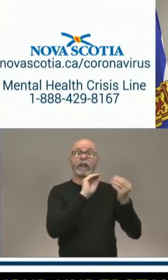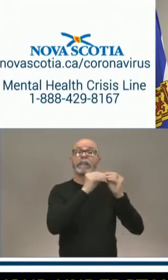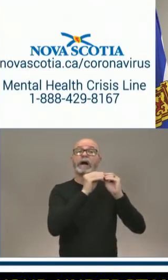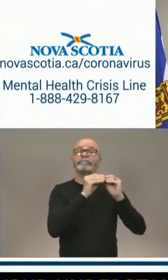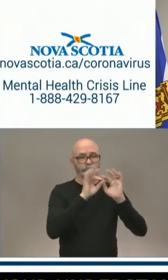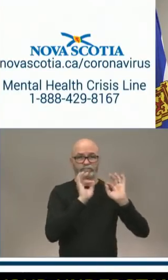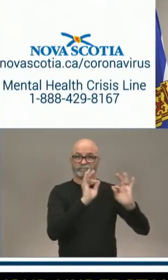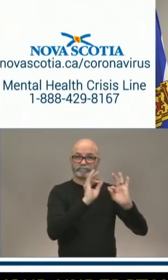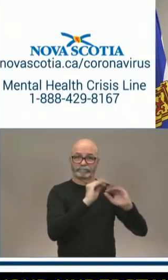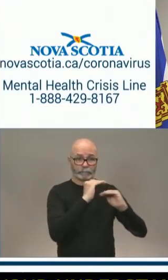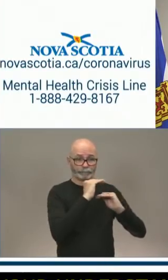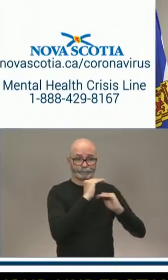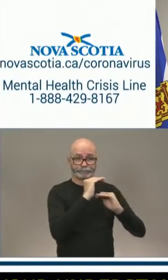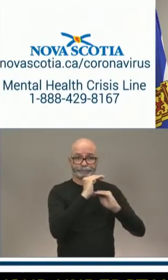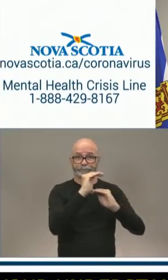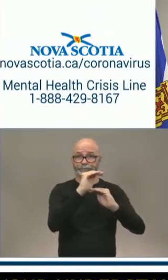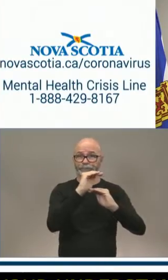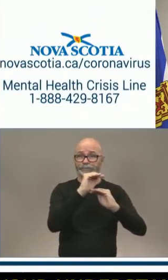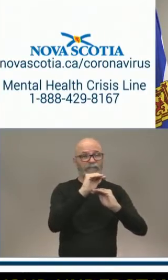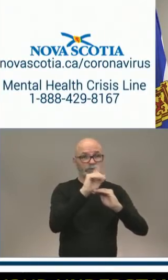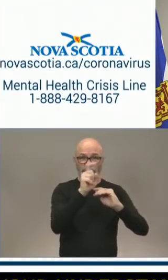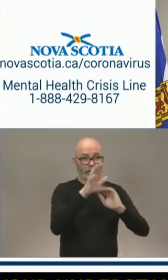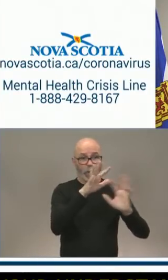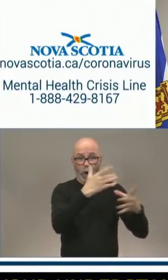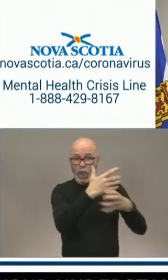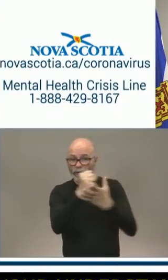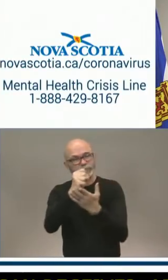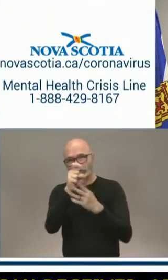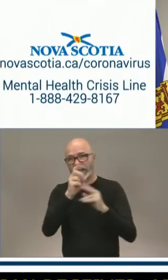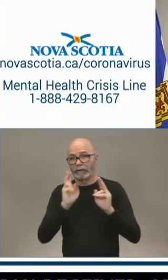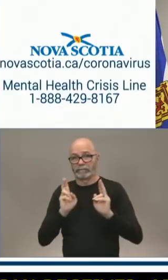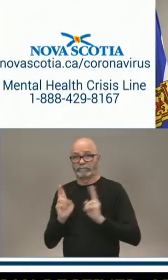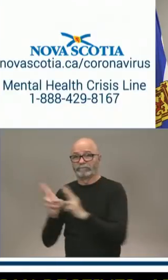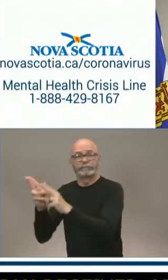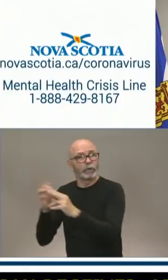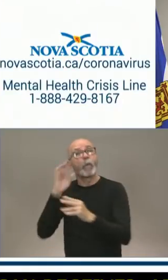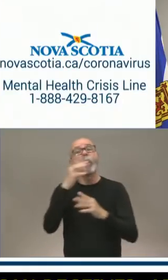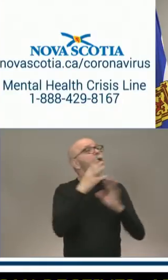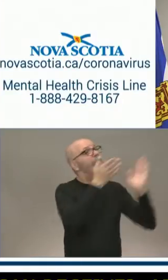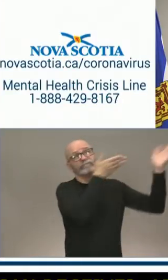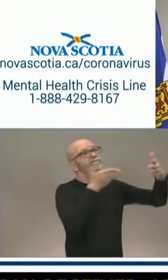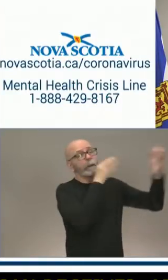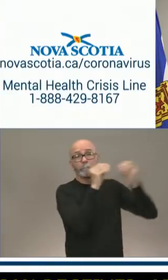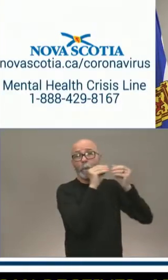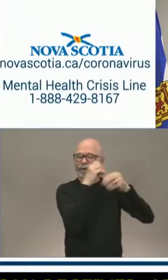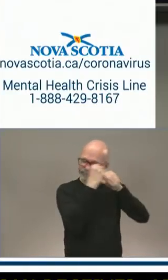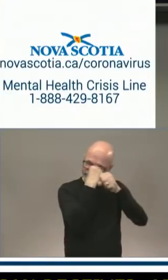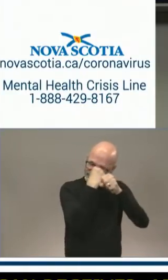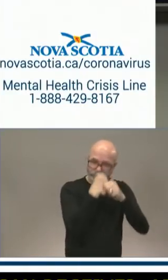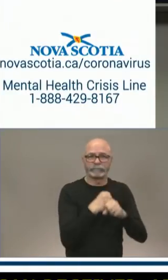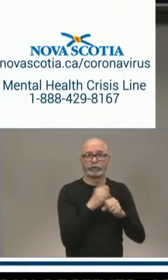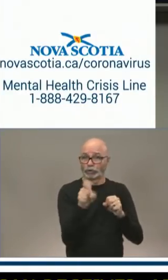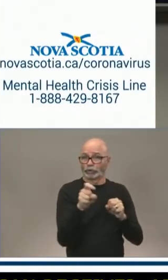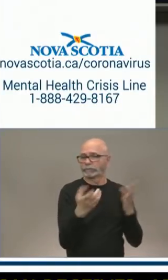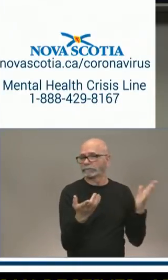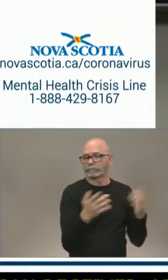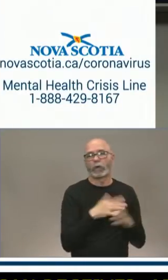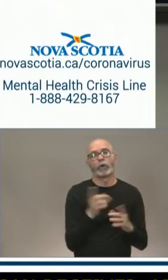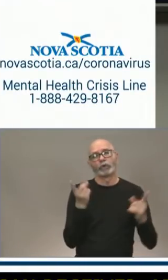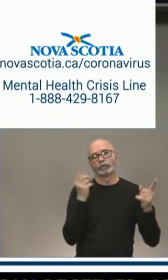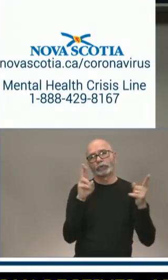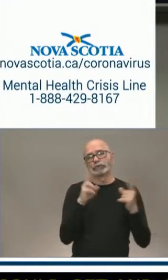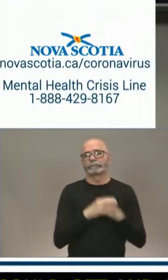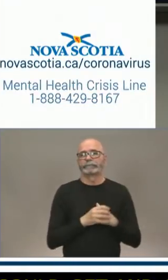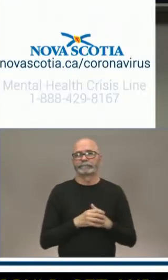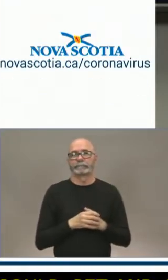based on what you know from what the producers are actually producing of these various vaccines? Yeah. Right now we're